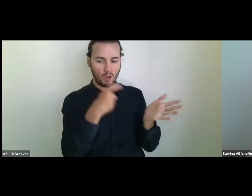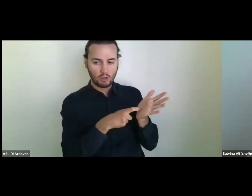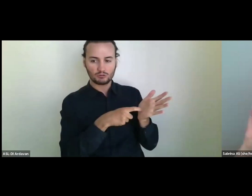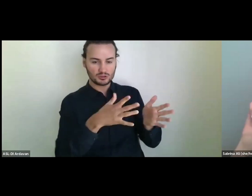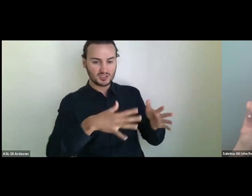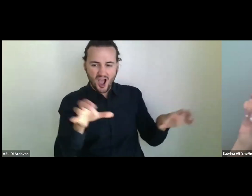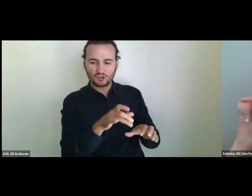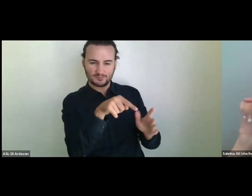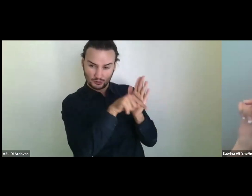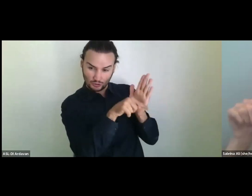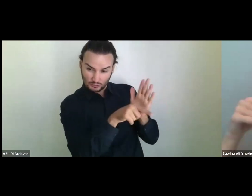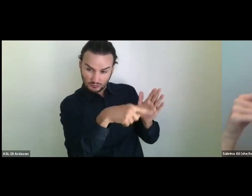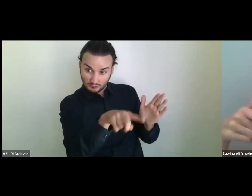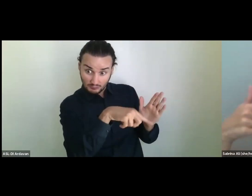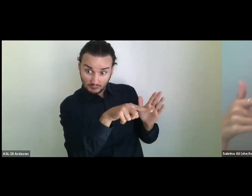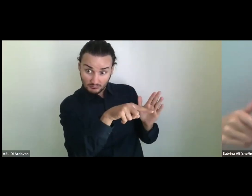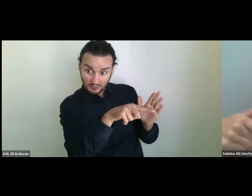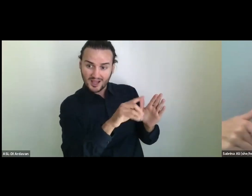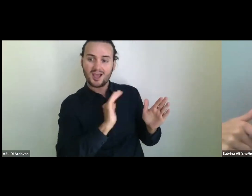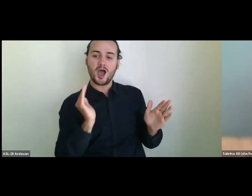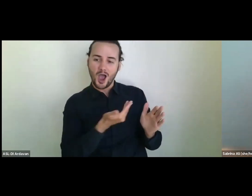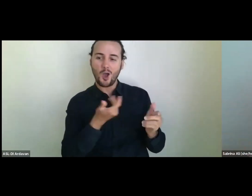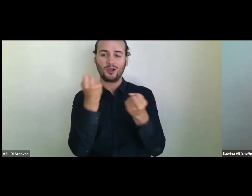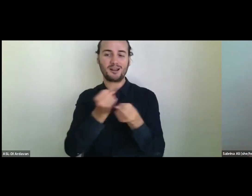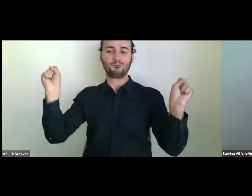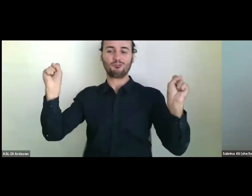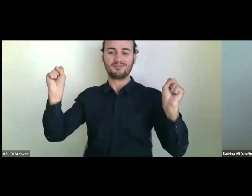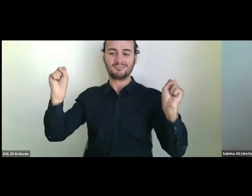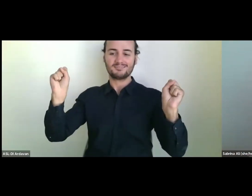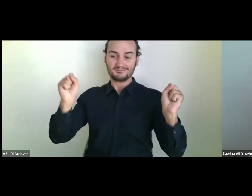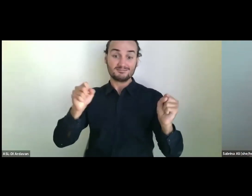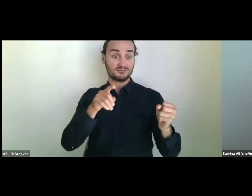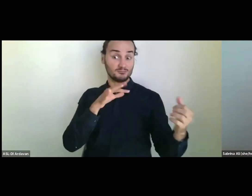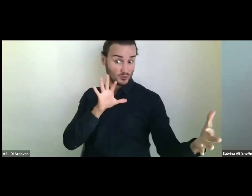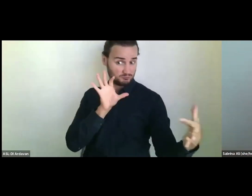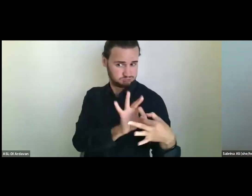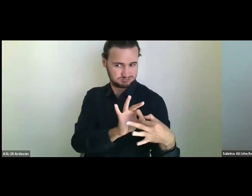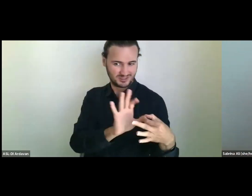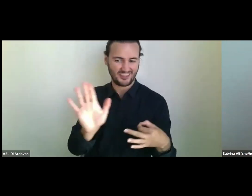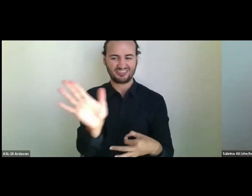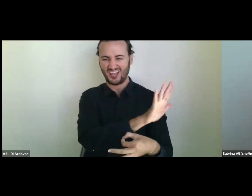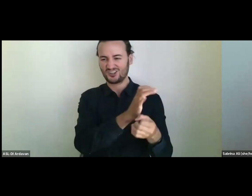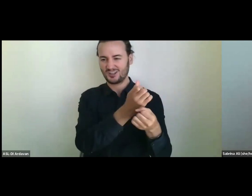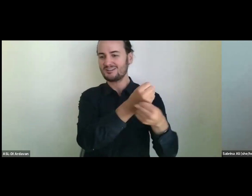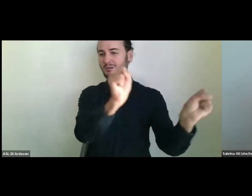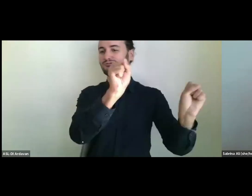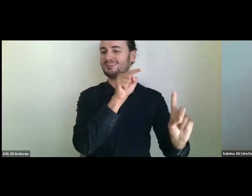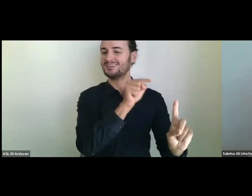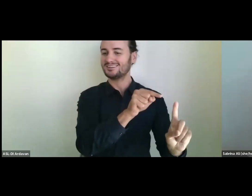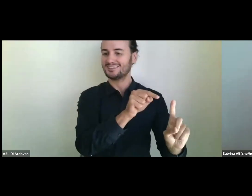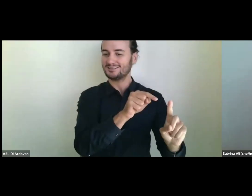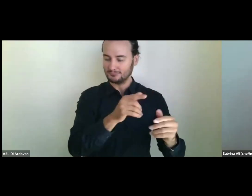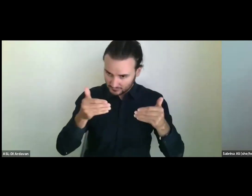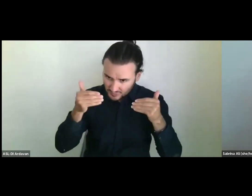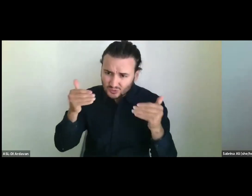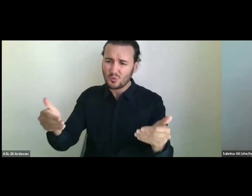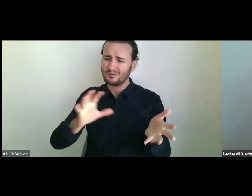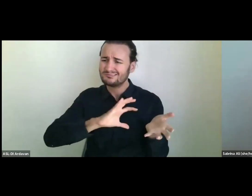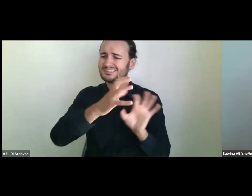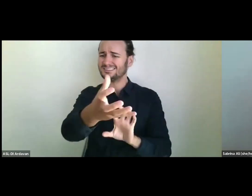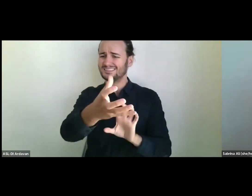is inextricable from theirs, in case you needed this incentivized. Let us disrupt complicit